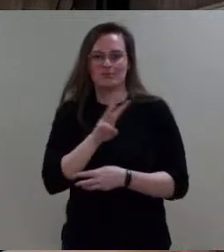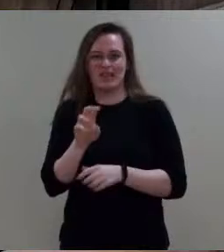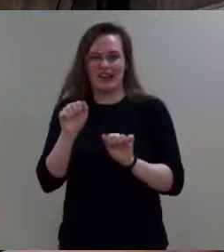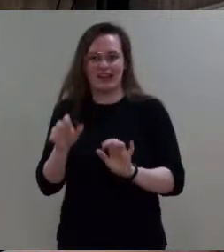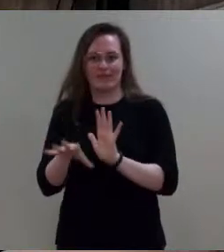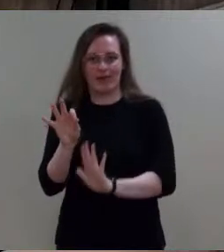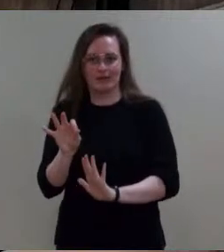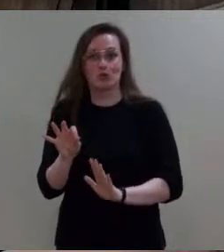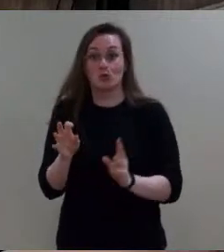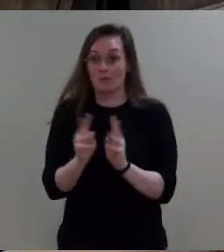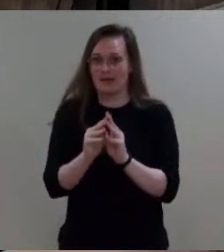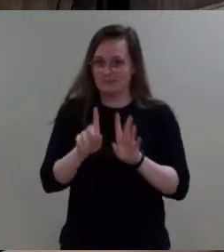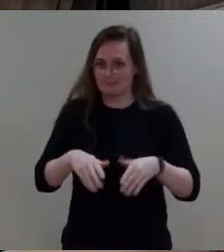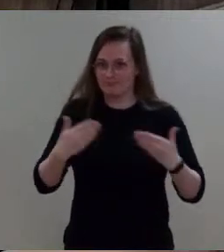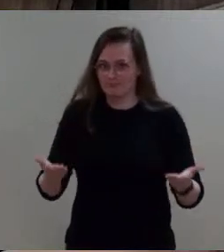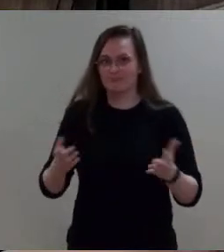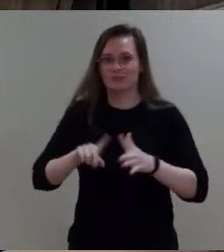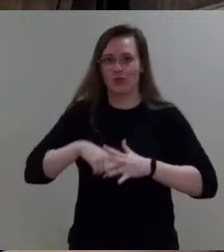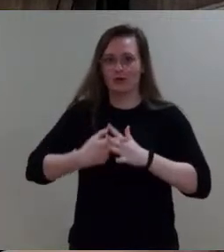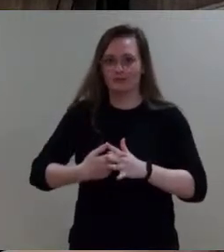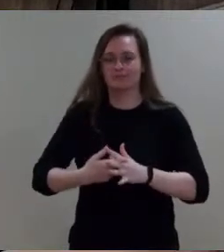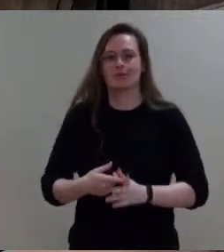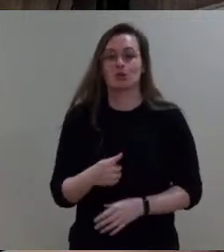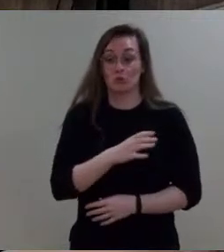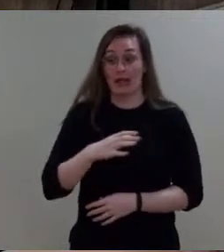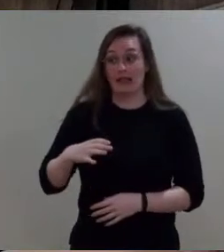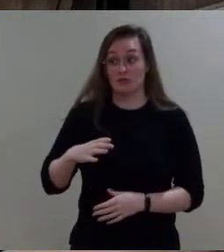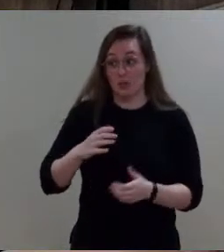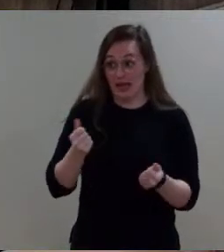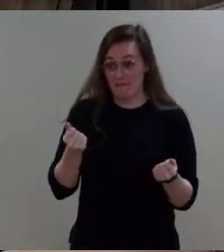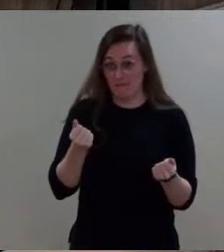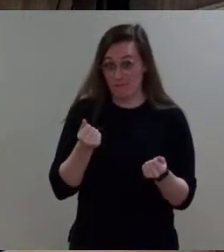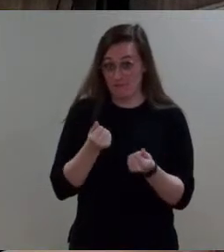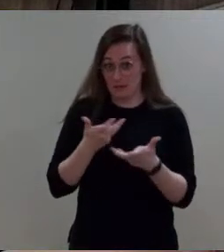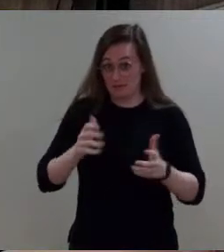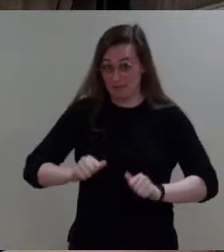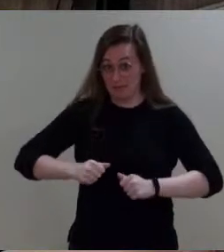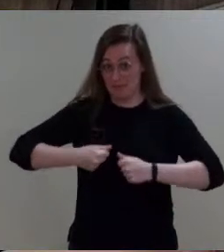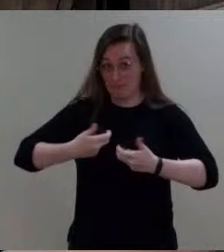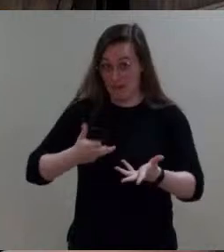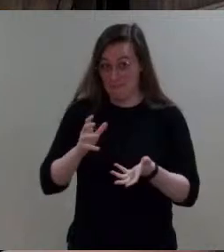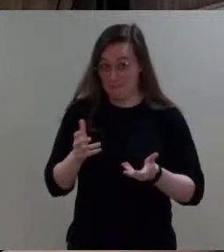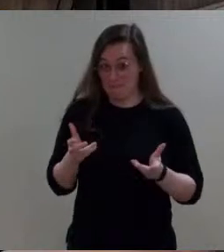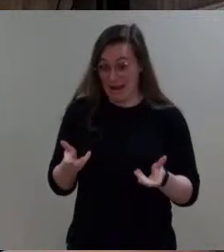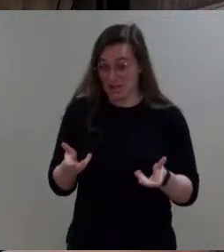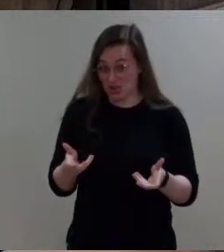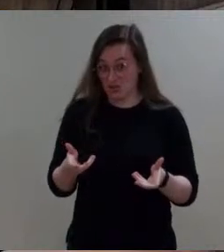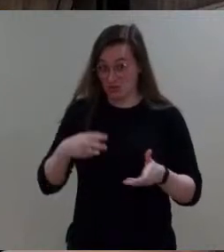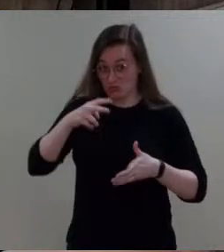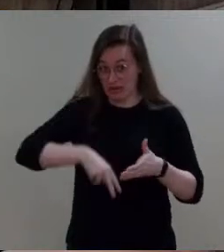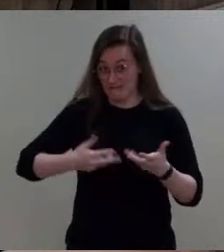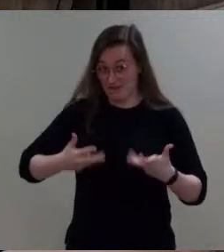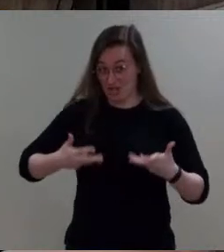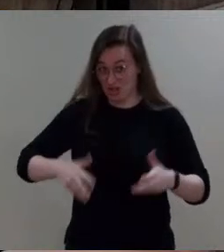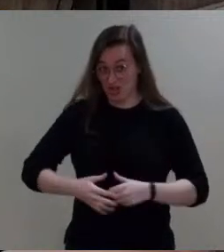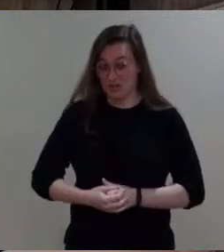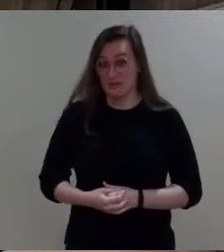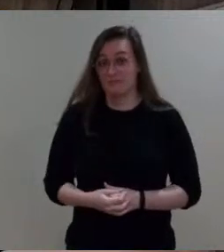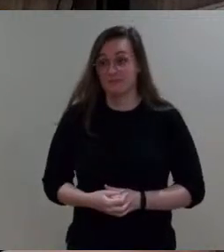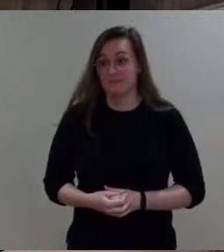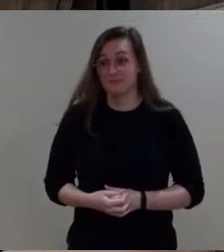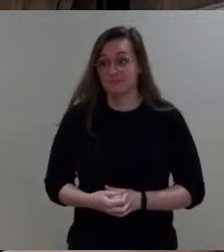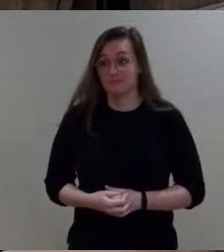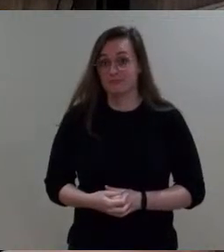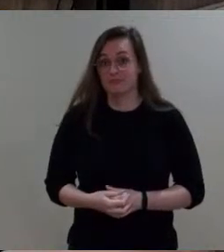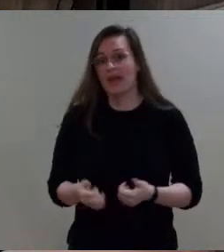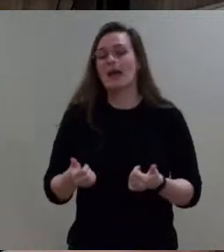order. Have all of the councillors received and reviewed their meeting packages? Does any member of council have information pertaining